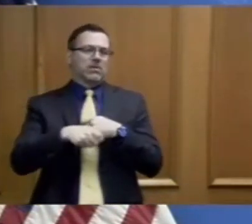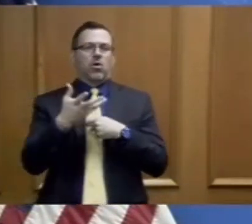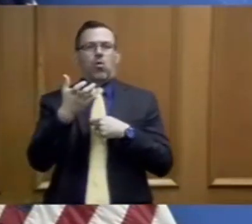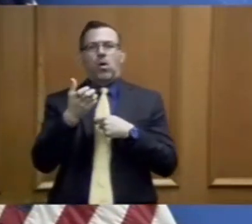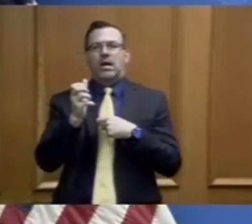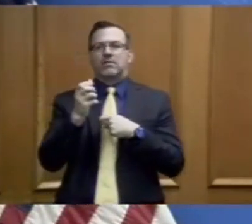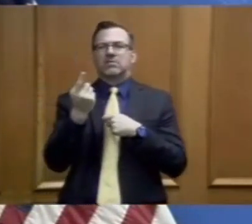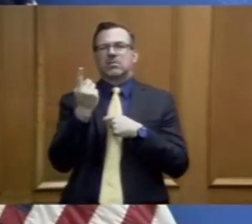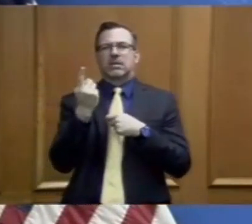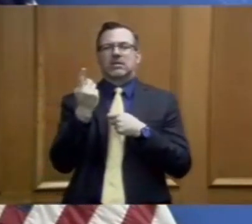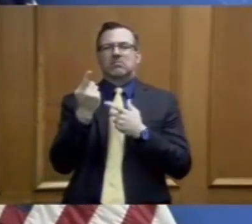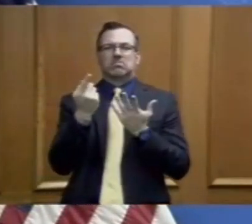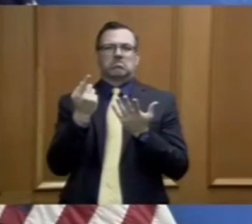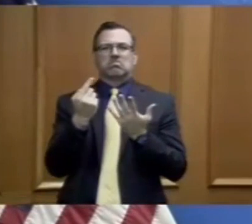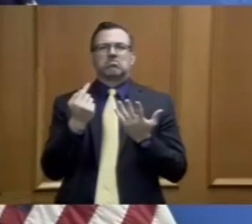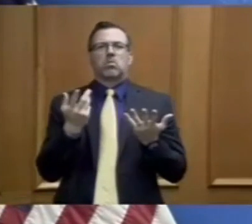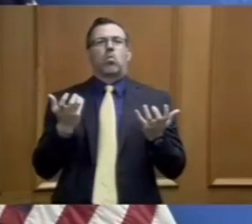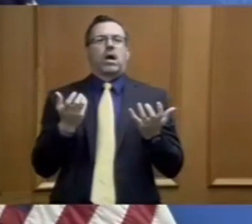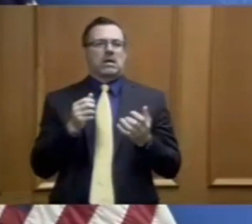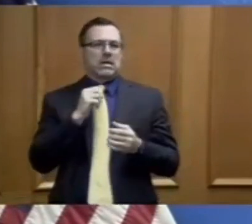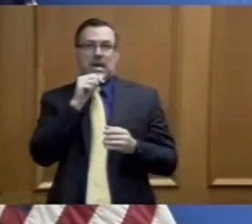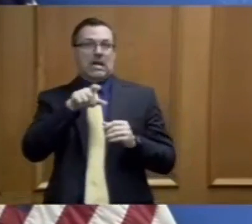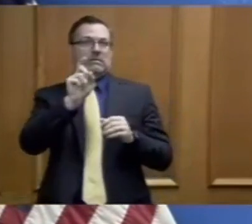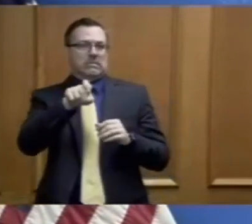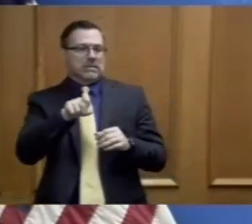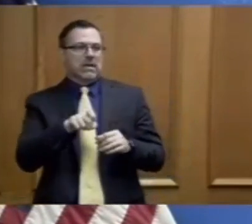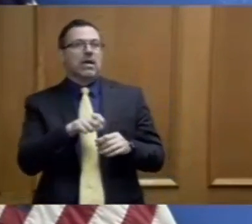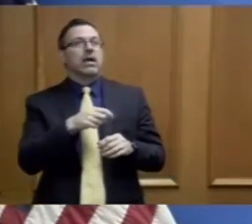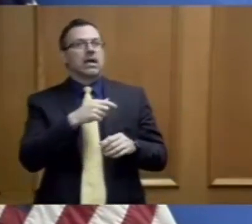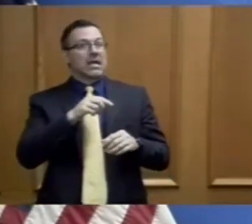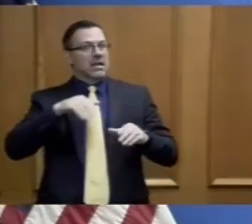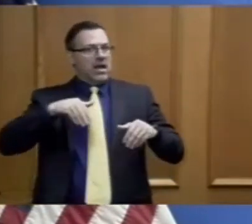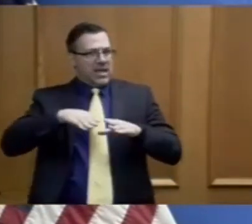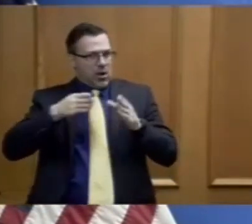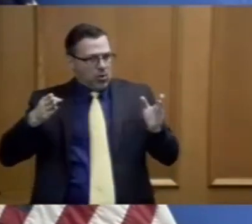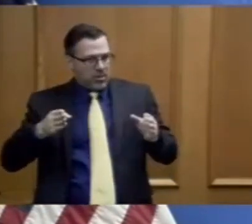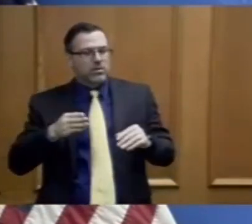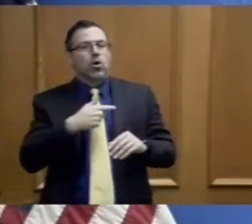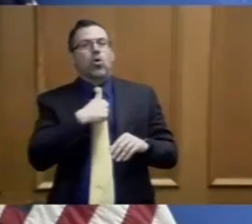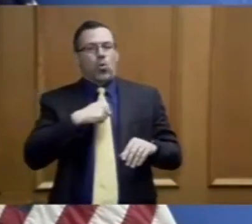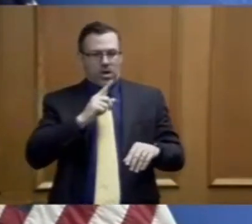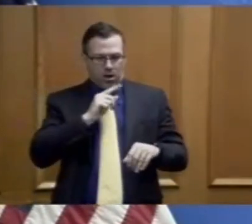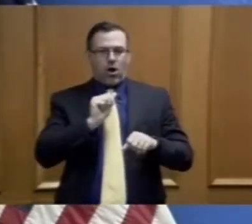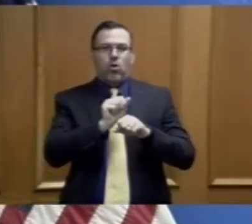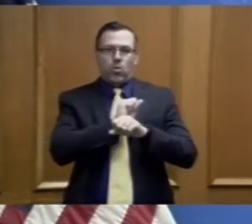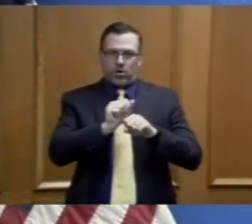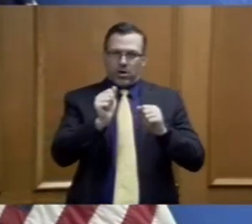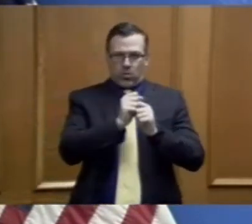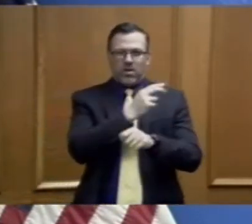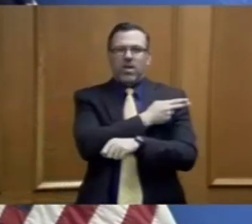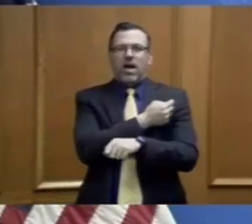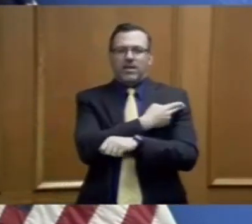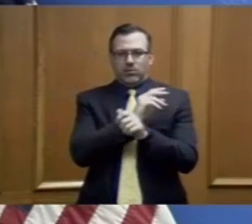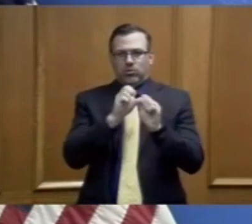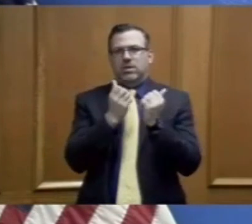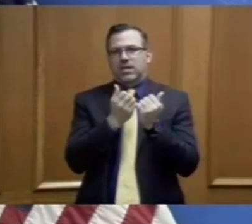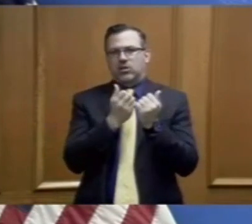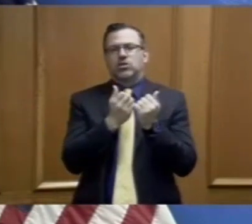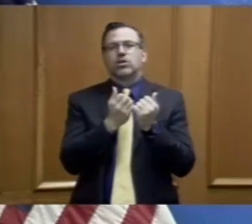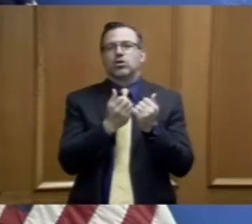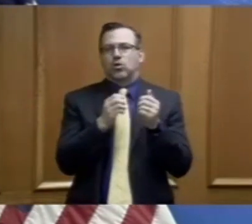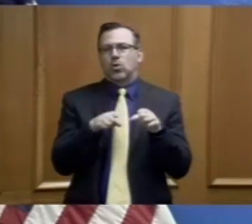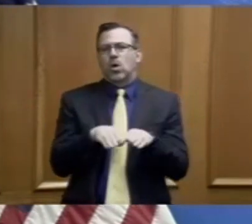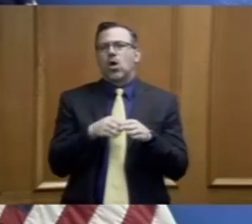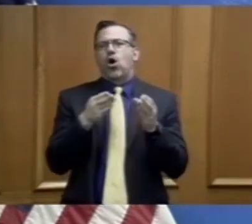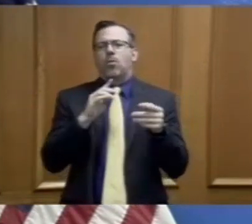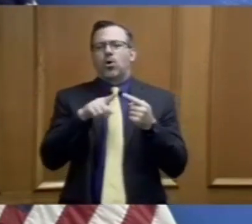But we're working with the hospital association themselves to get those opening